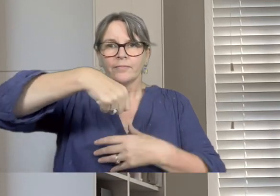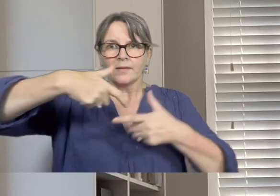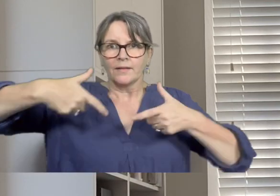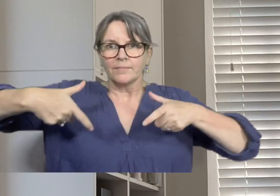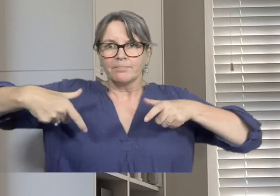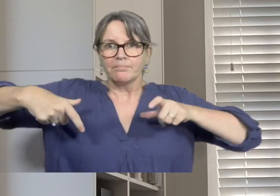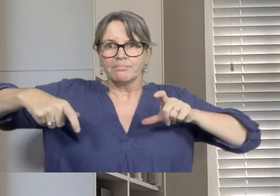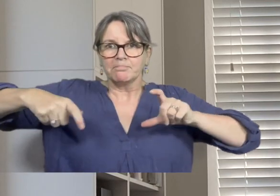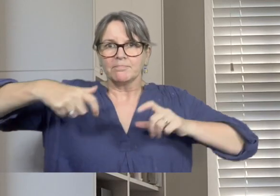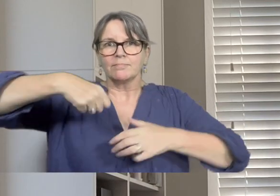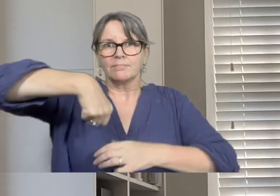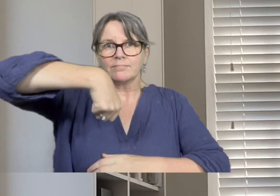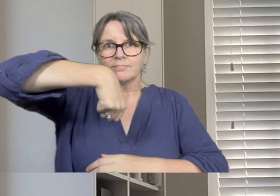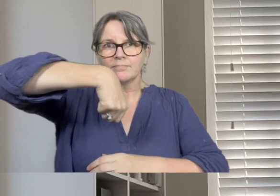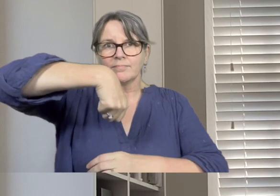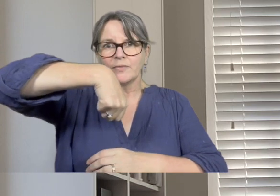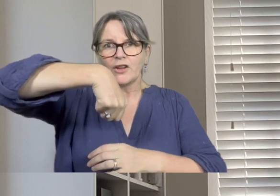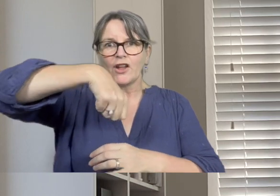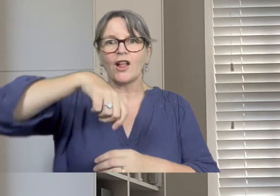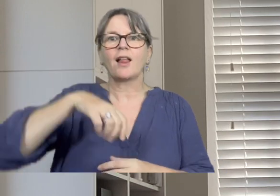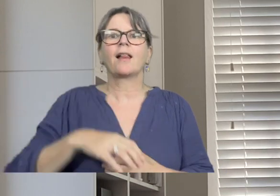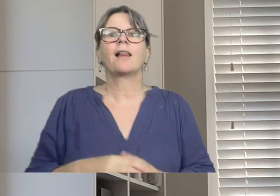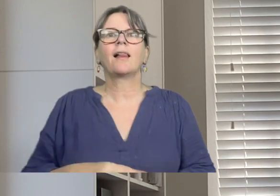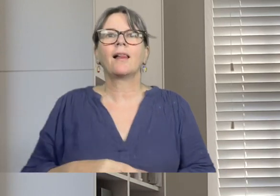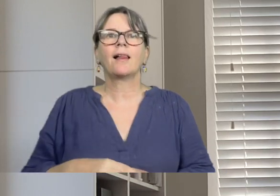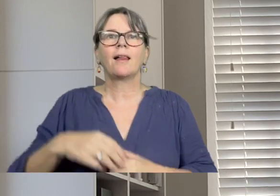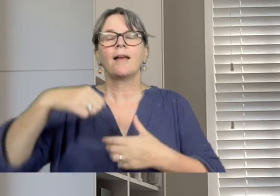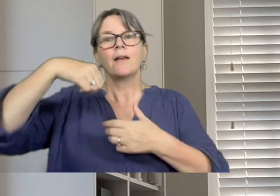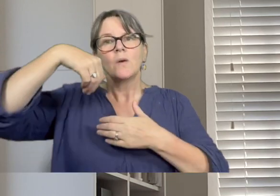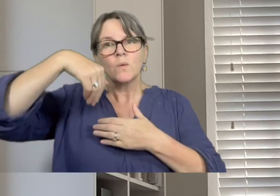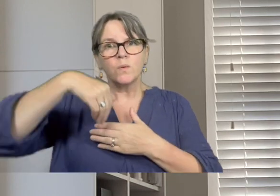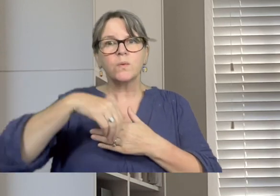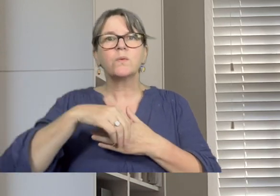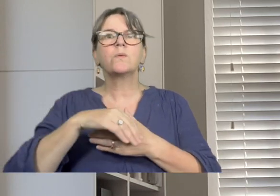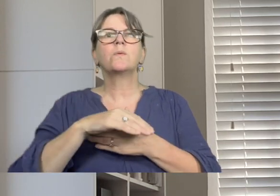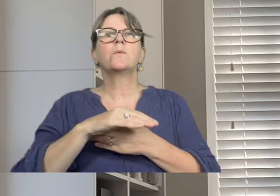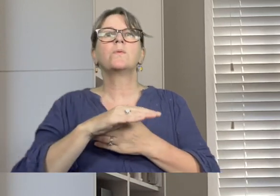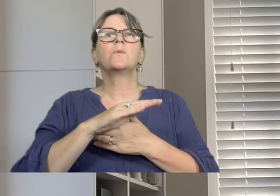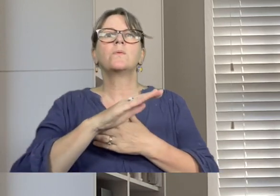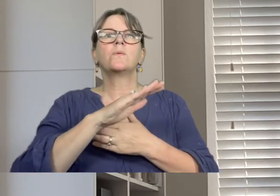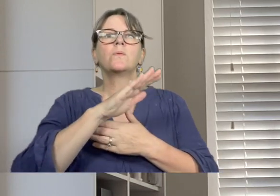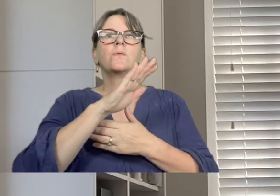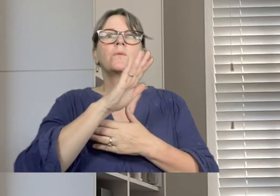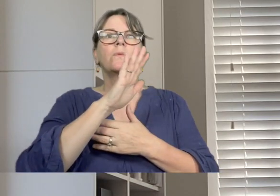Breathe out. Curl through. We're nearly there. We're going to take a breath in.